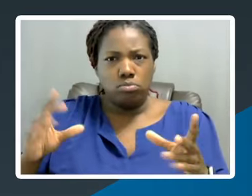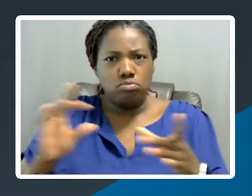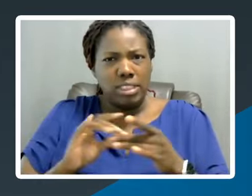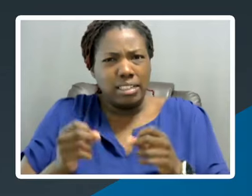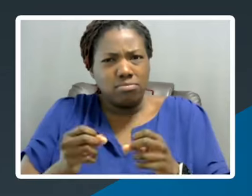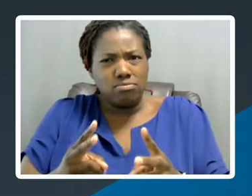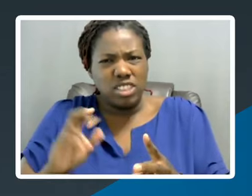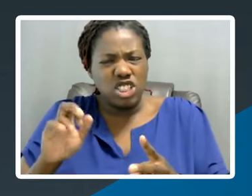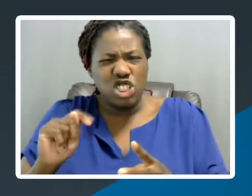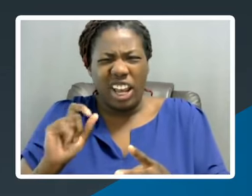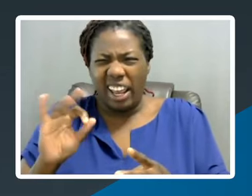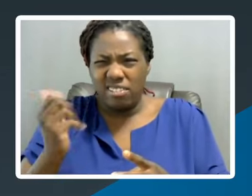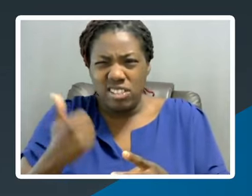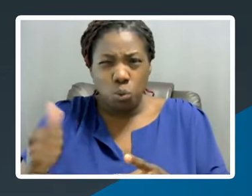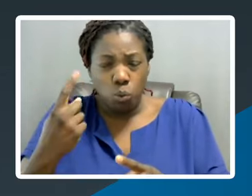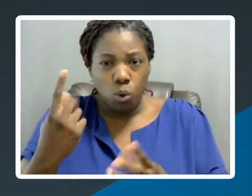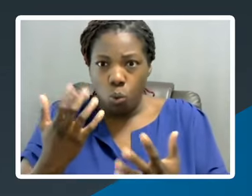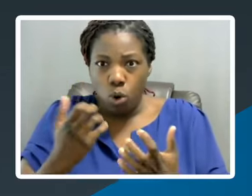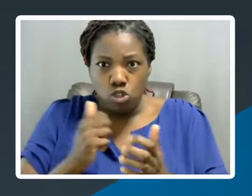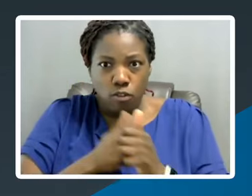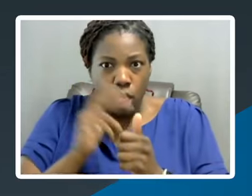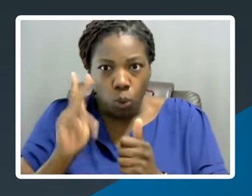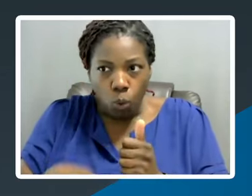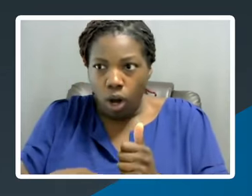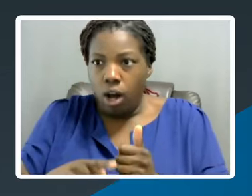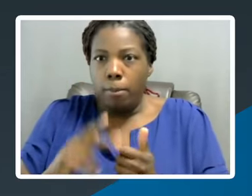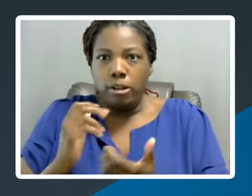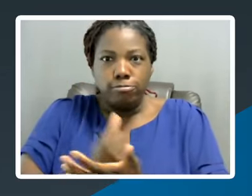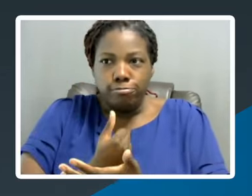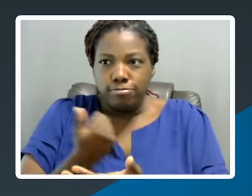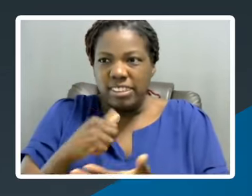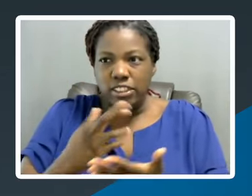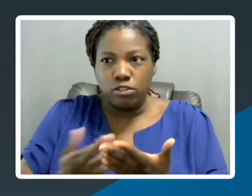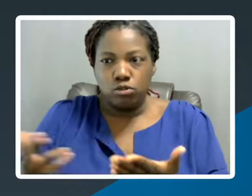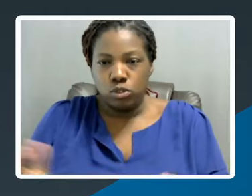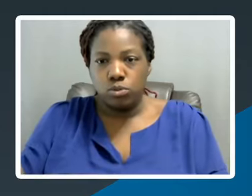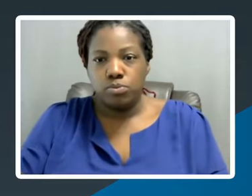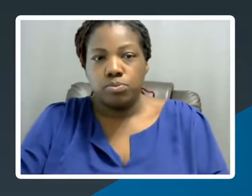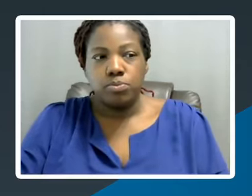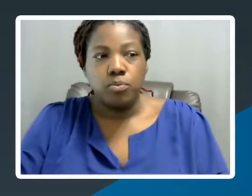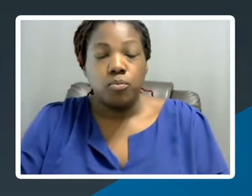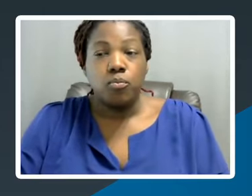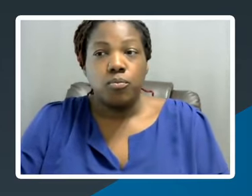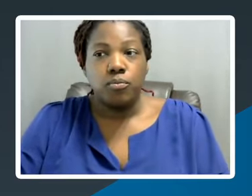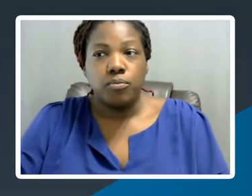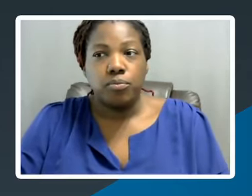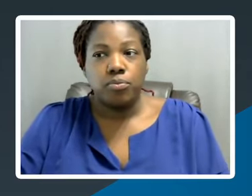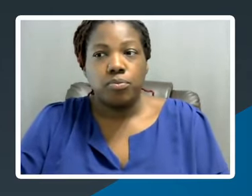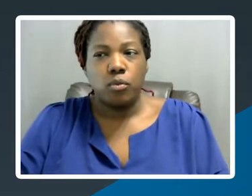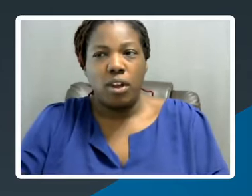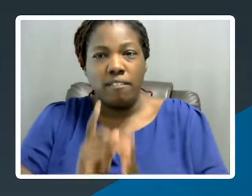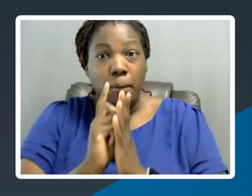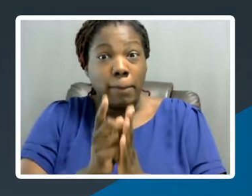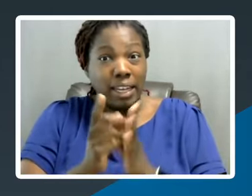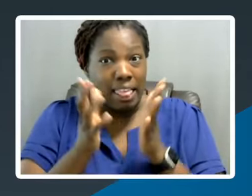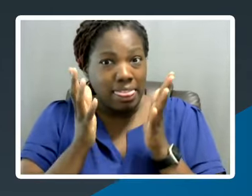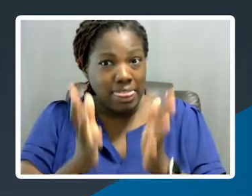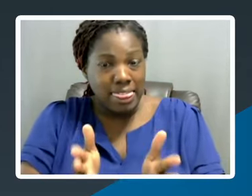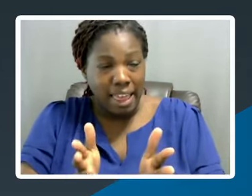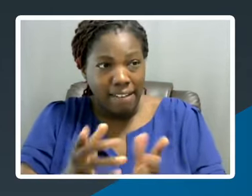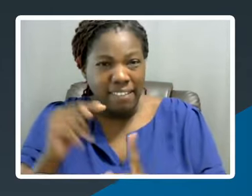anybody wants to follow up and see, take advantage of any of those resources. And Richard, we probably only have like about a minute left, and this is a very